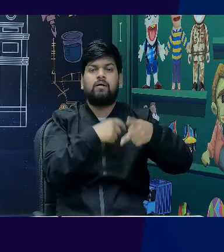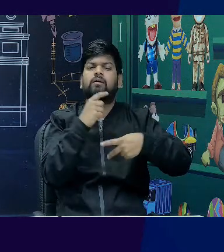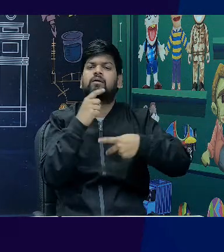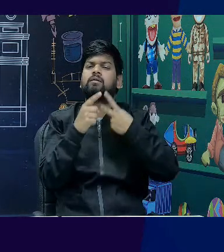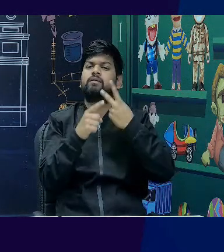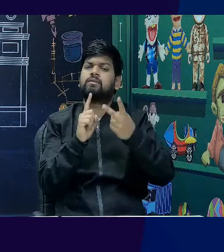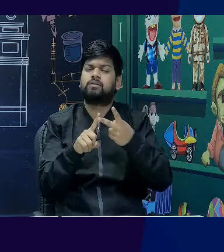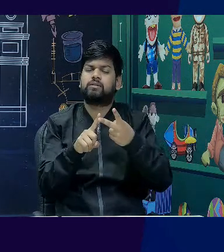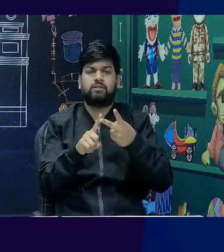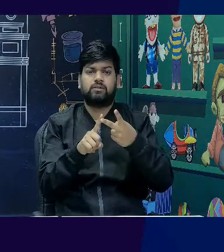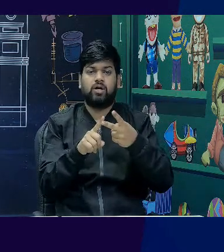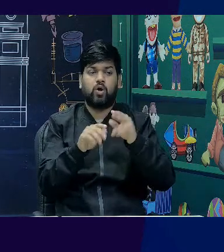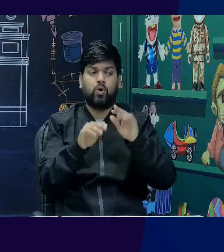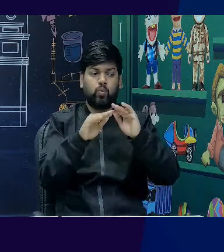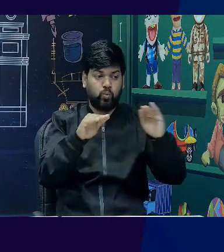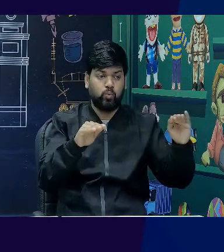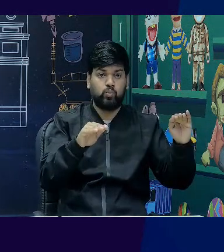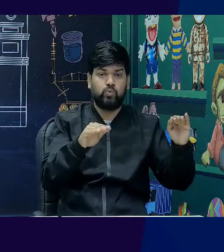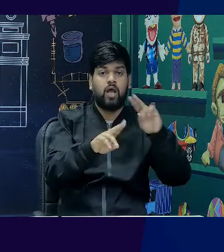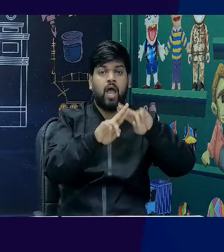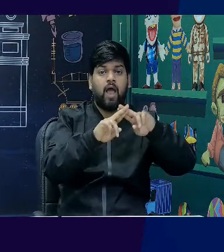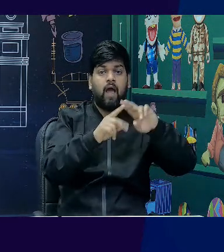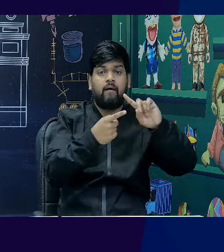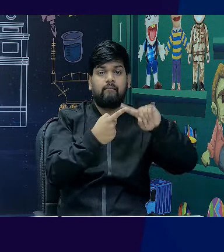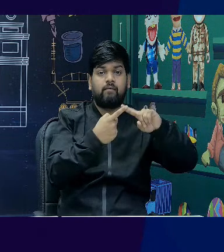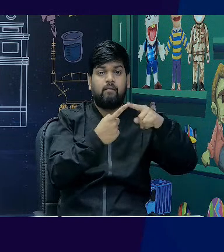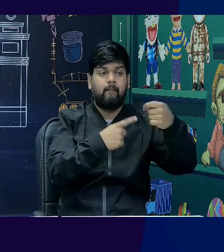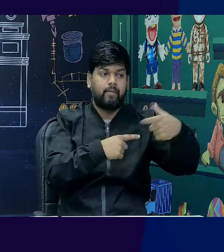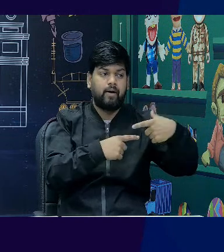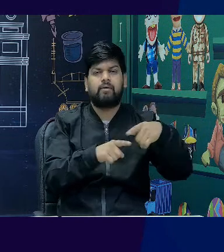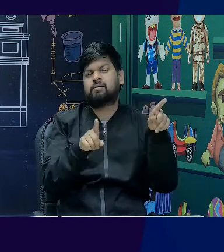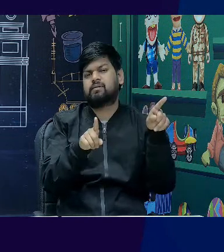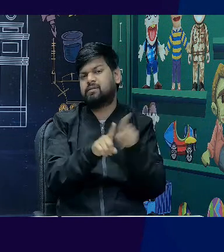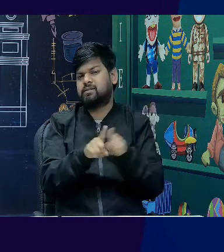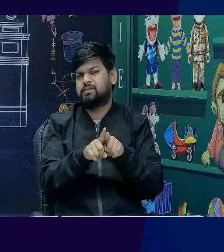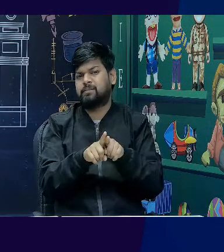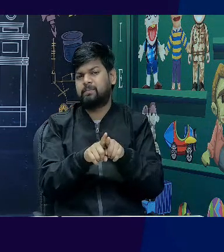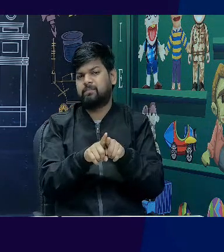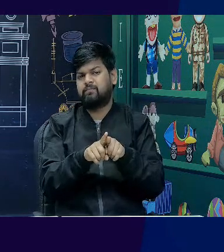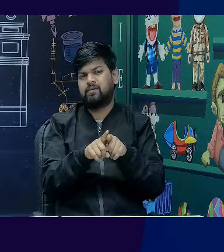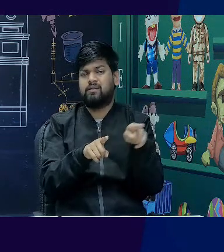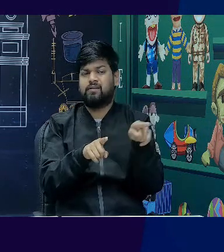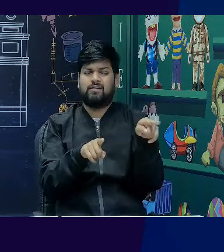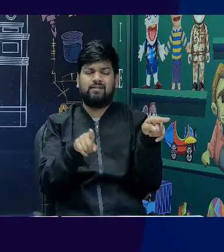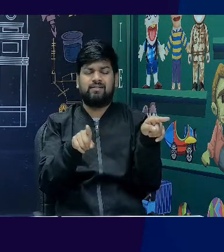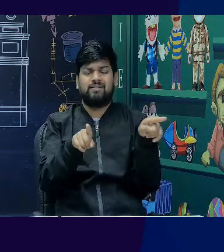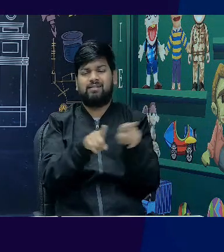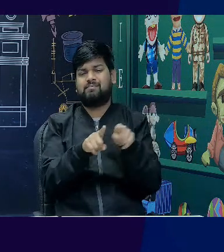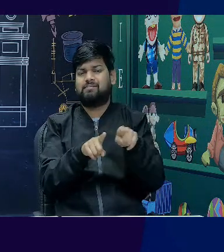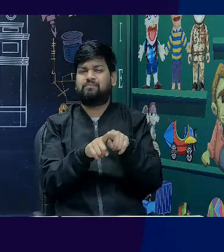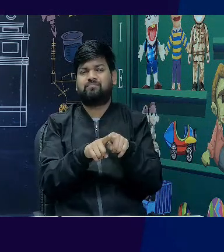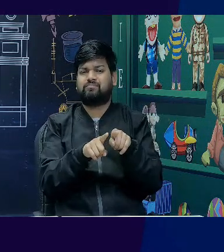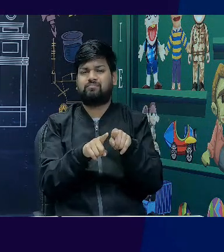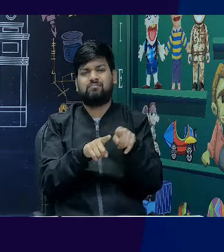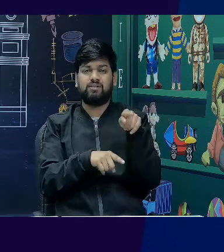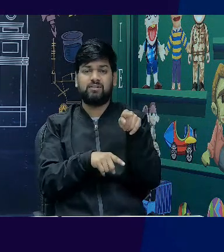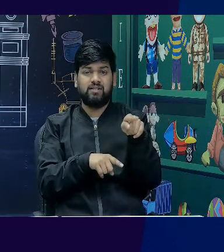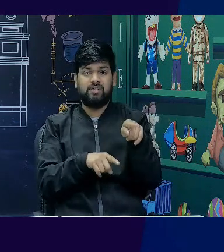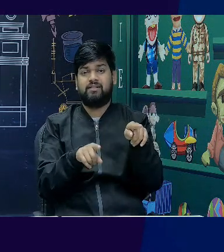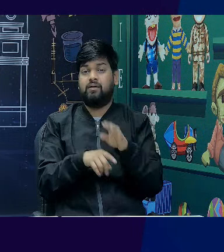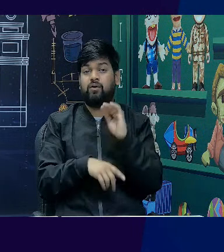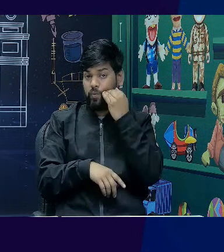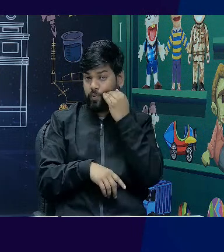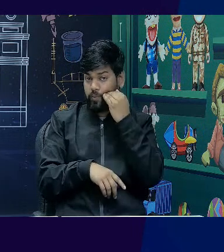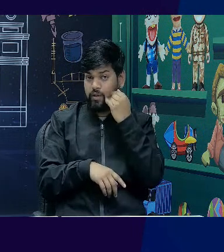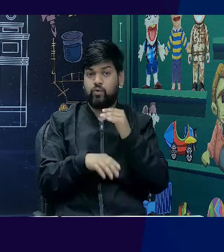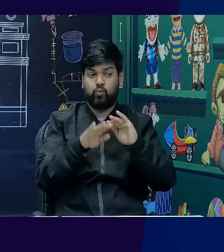receipts that the school is getting. Just like the government gets receipts in form of its tax, the school is also getting receipts in form of